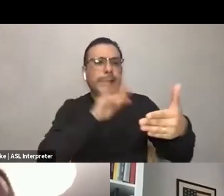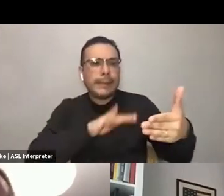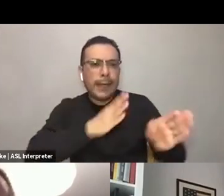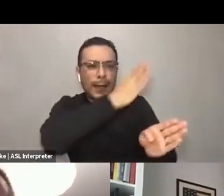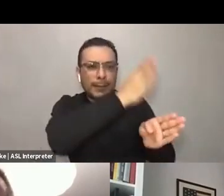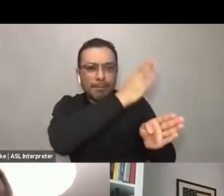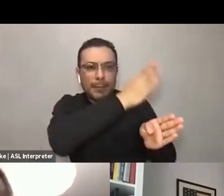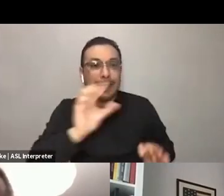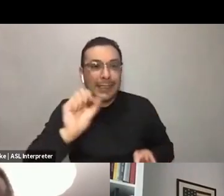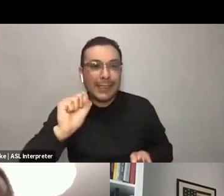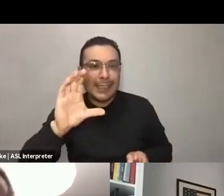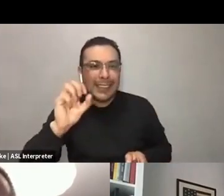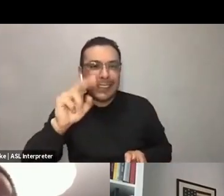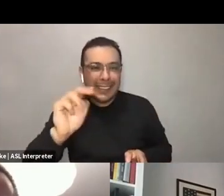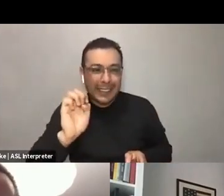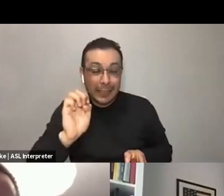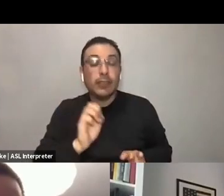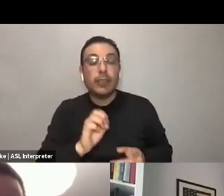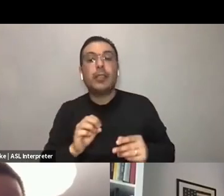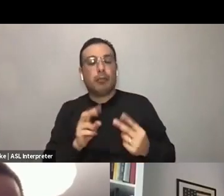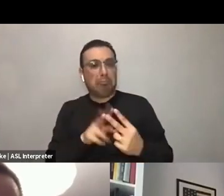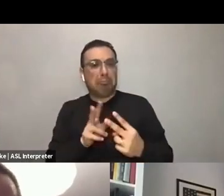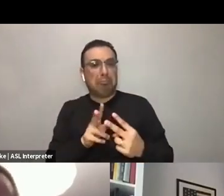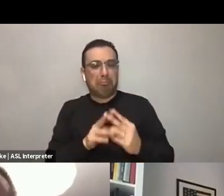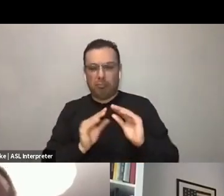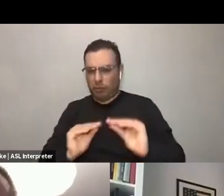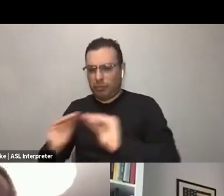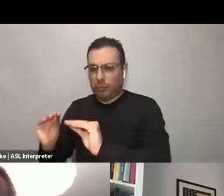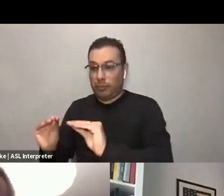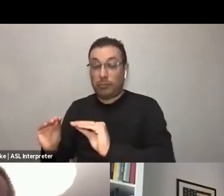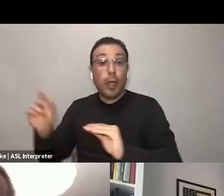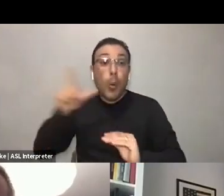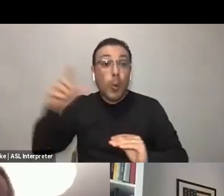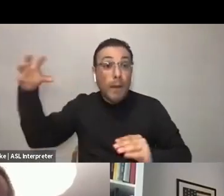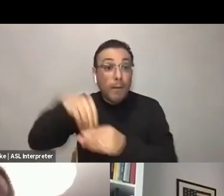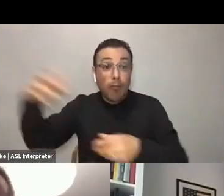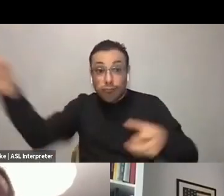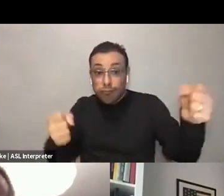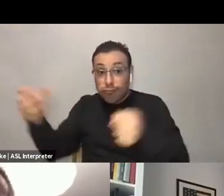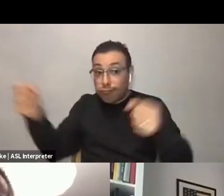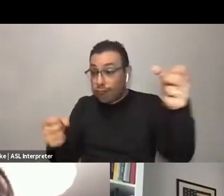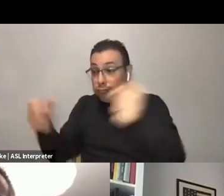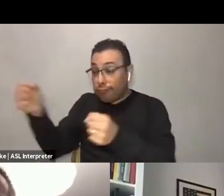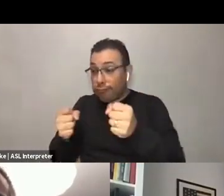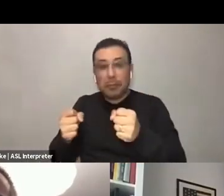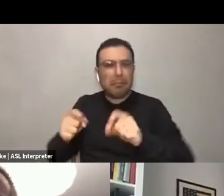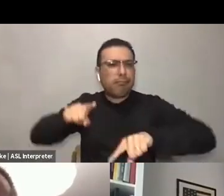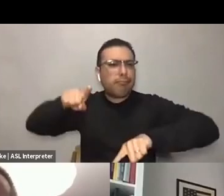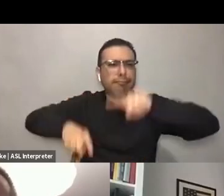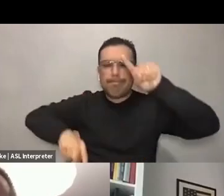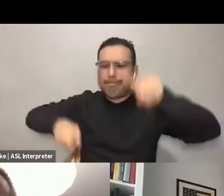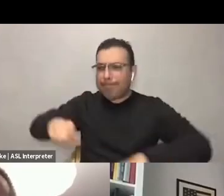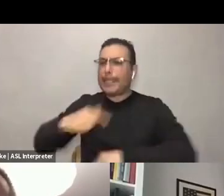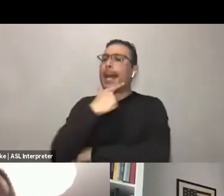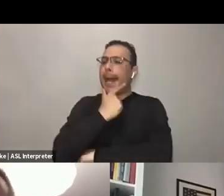points of experience and training levels, even knowledge about disability, we decided